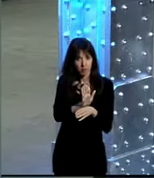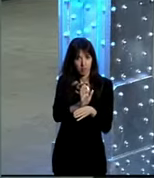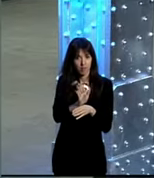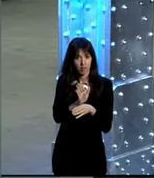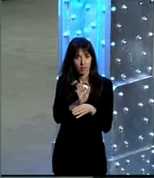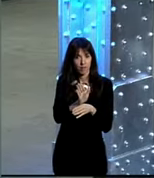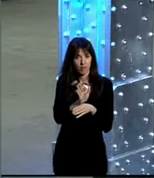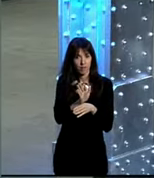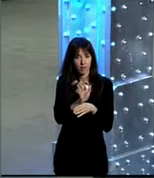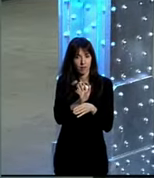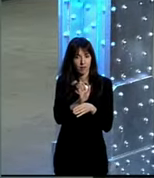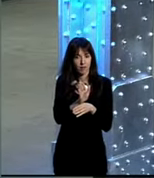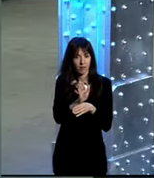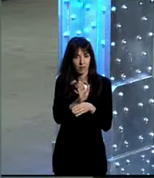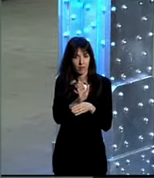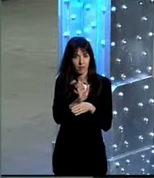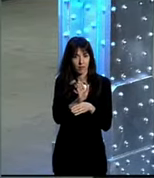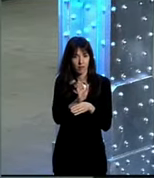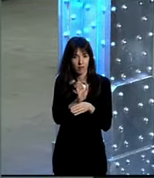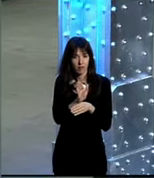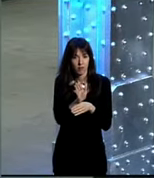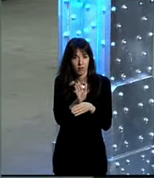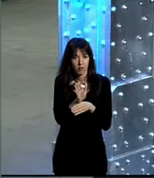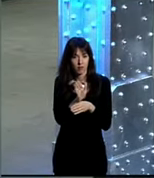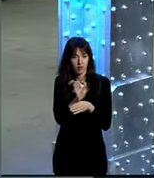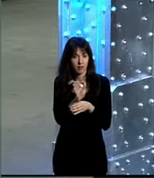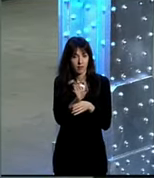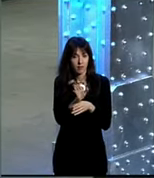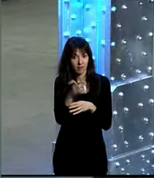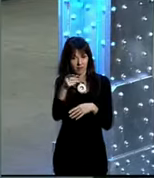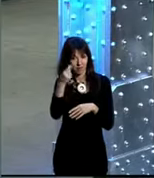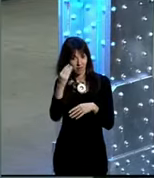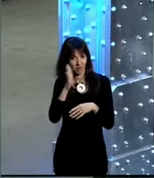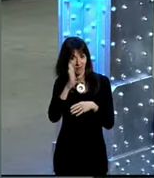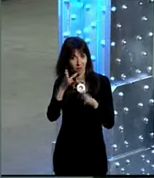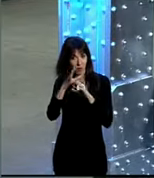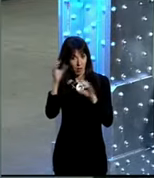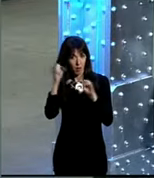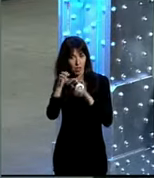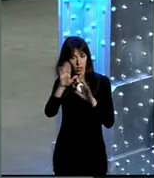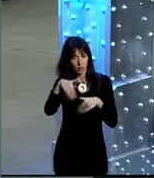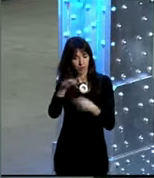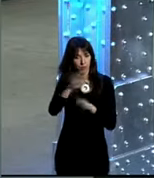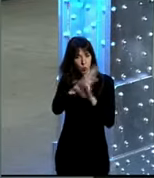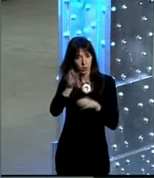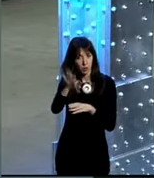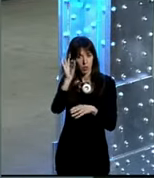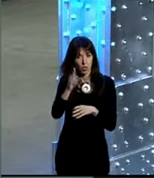Every year this ambassador gets a special assignment. Now, last year, the assignment was called On the Trail of